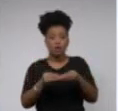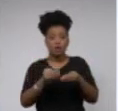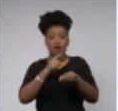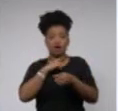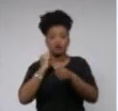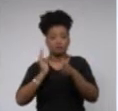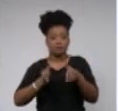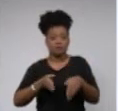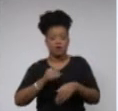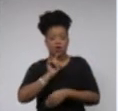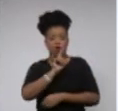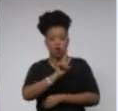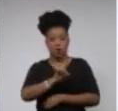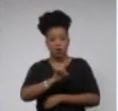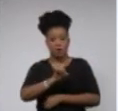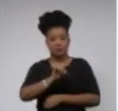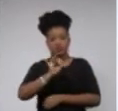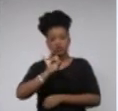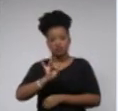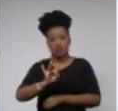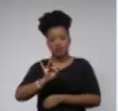to